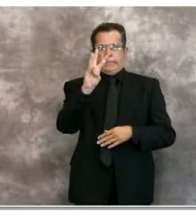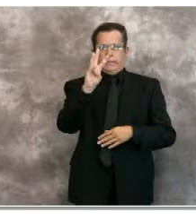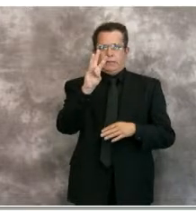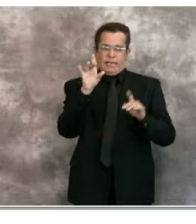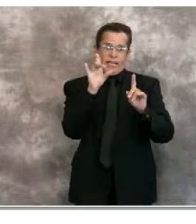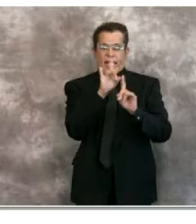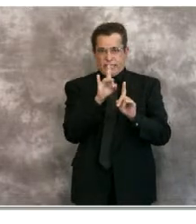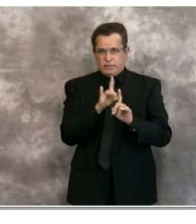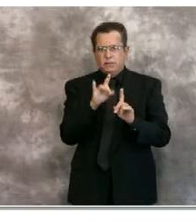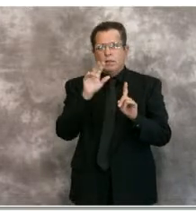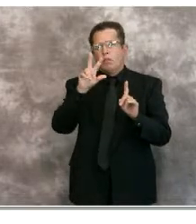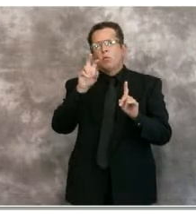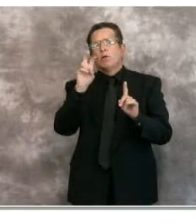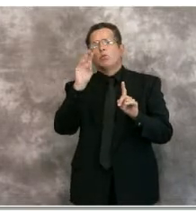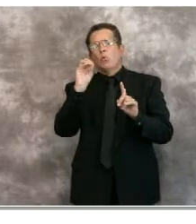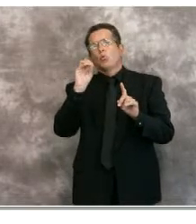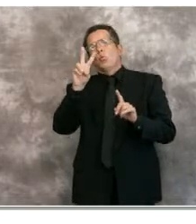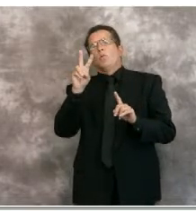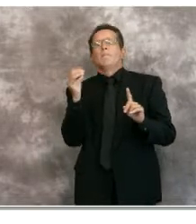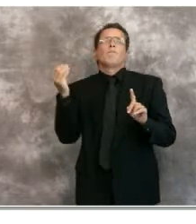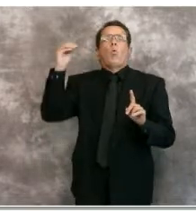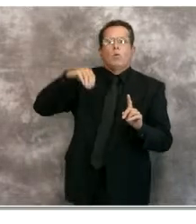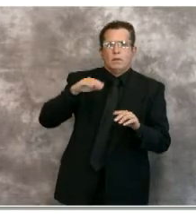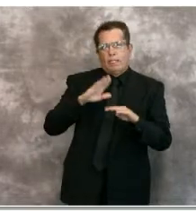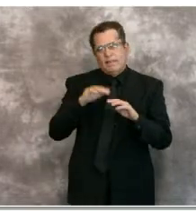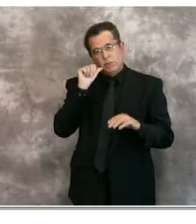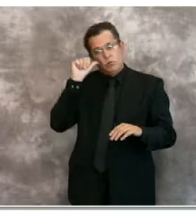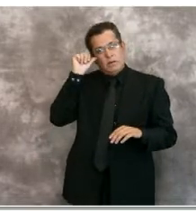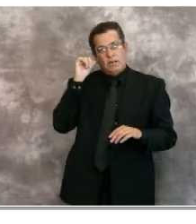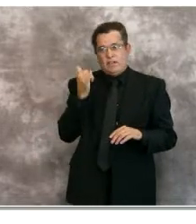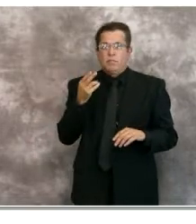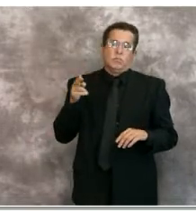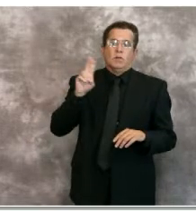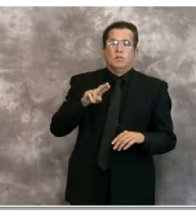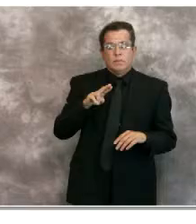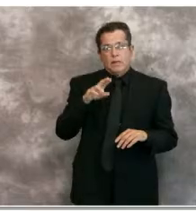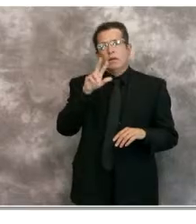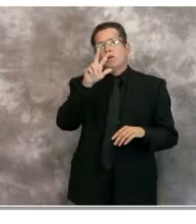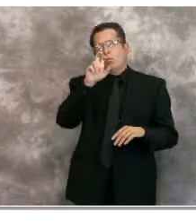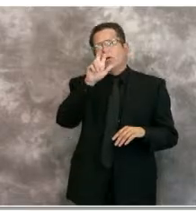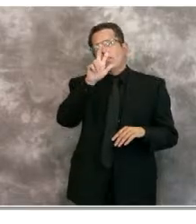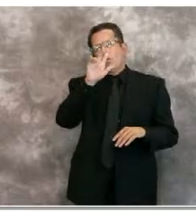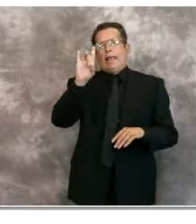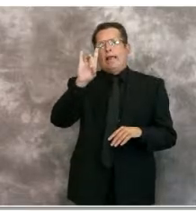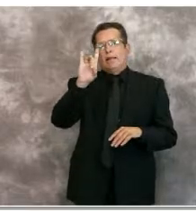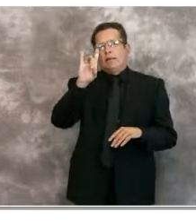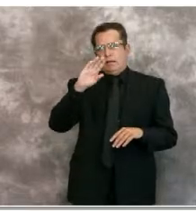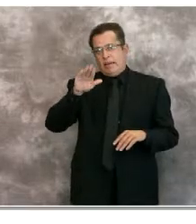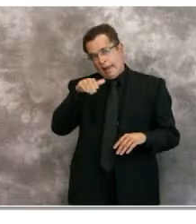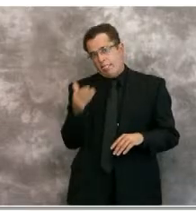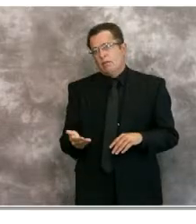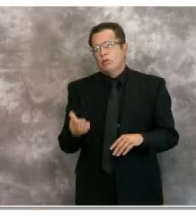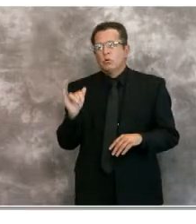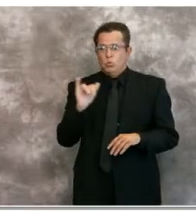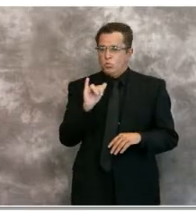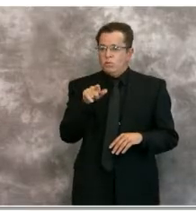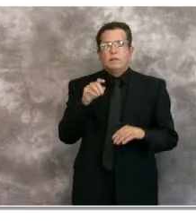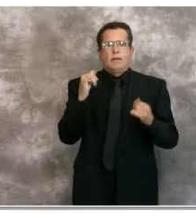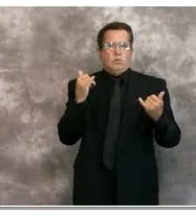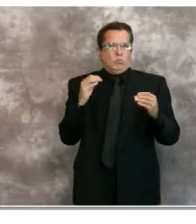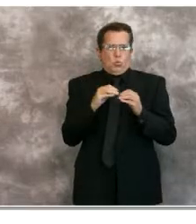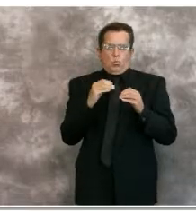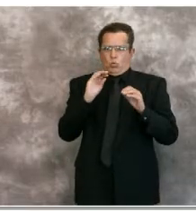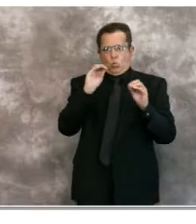is 302 more cases than reported yesterday, and includes 338 deaths, with no new